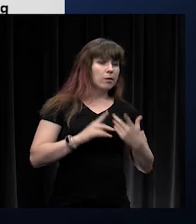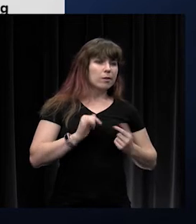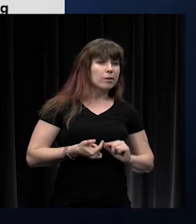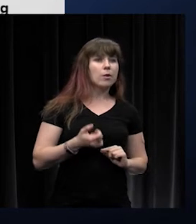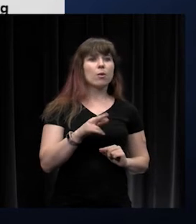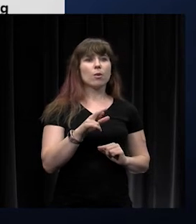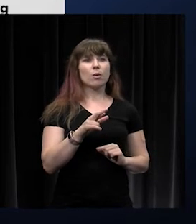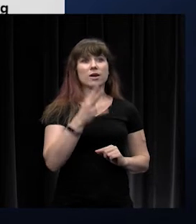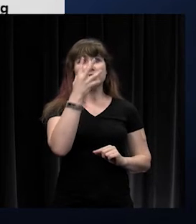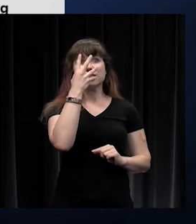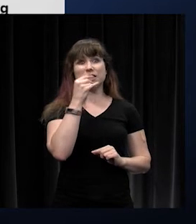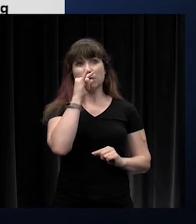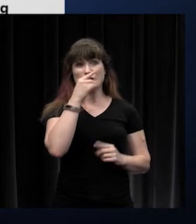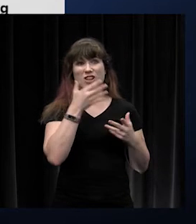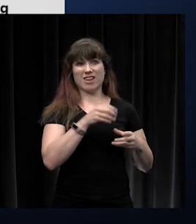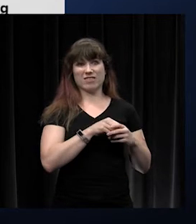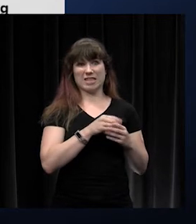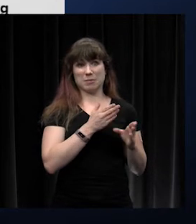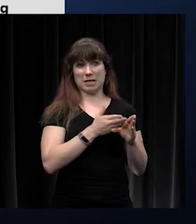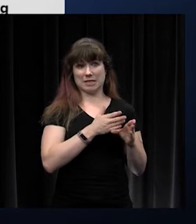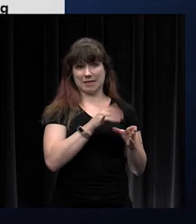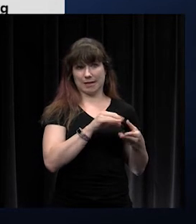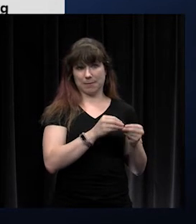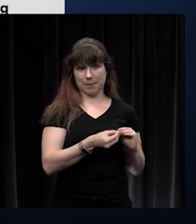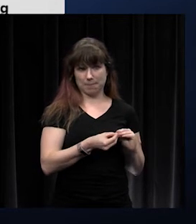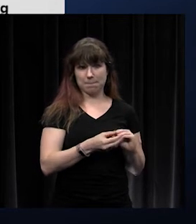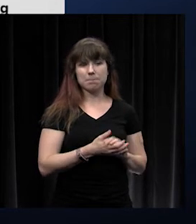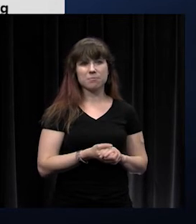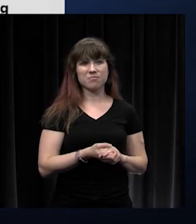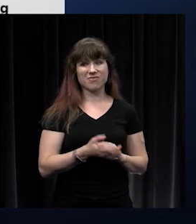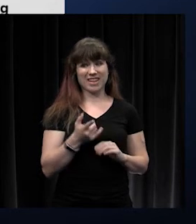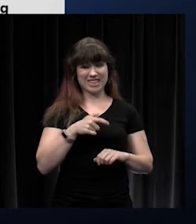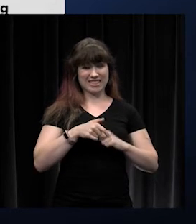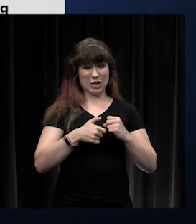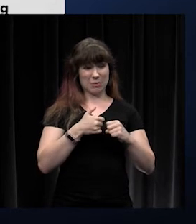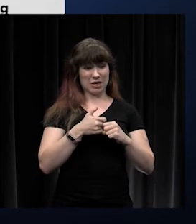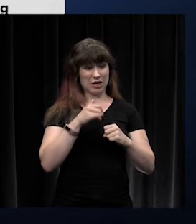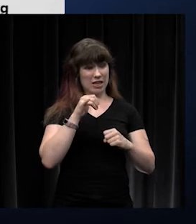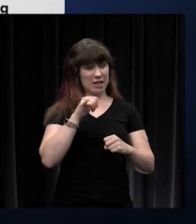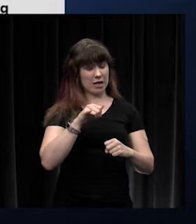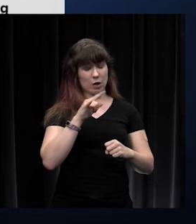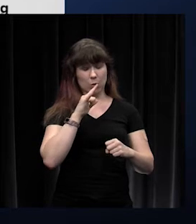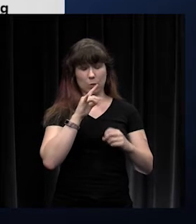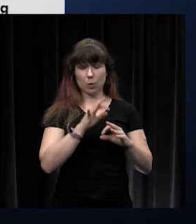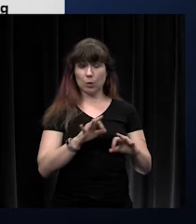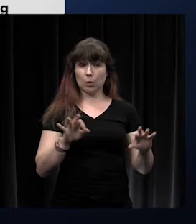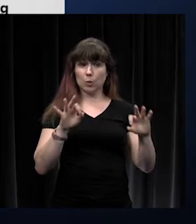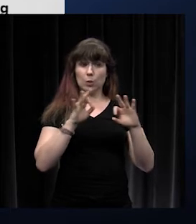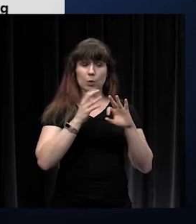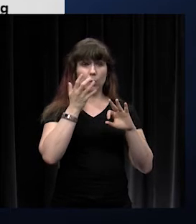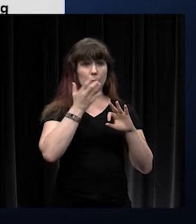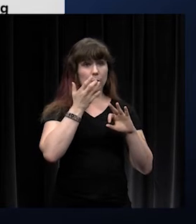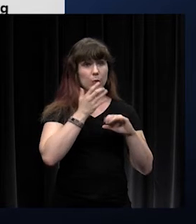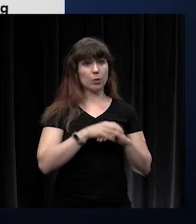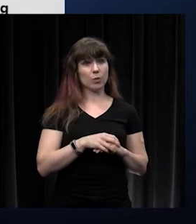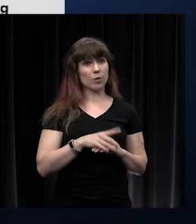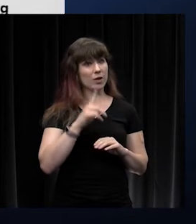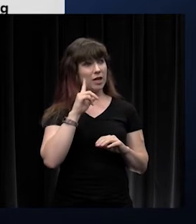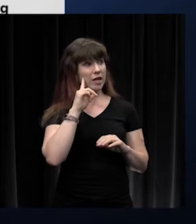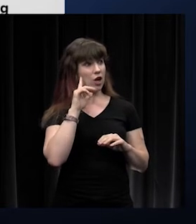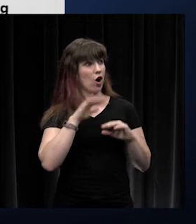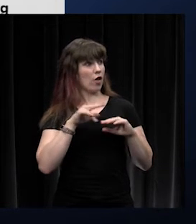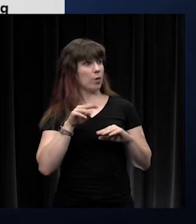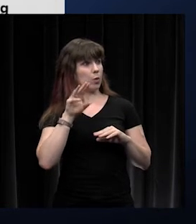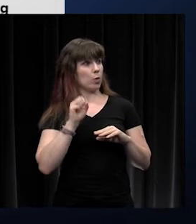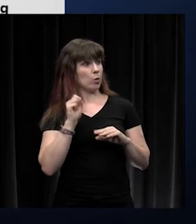as sleeping children left in buses. And you know, this time of the year, that is a very important, and obviously we hear that on the news